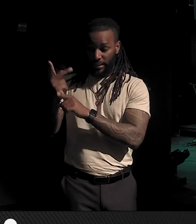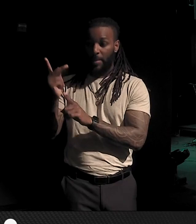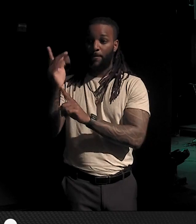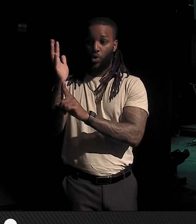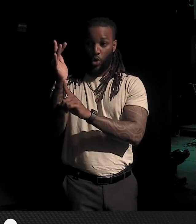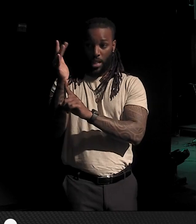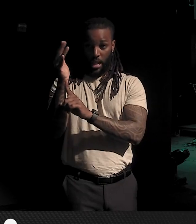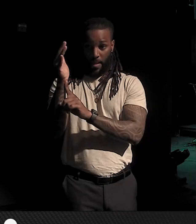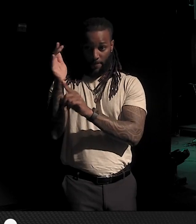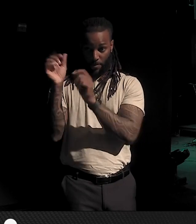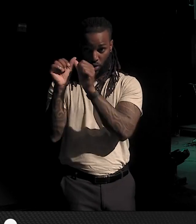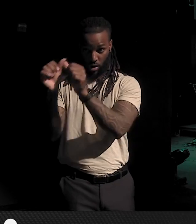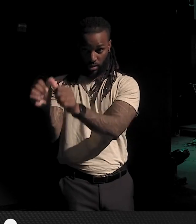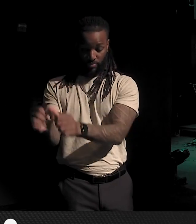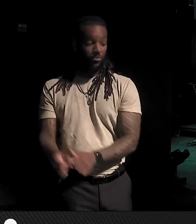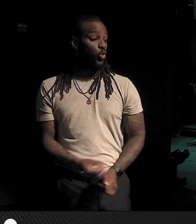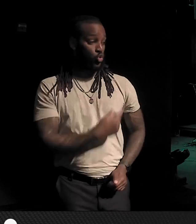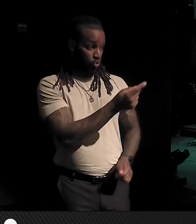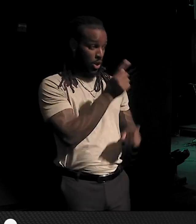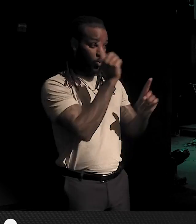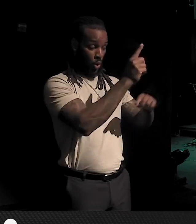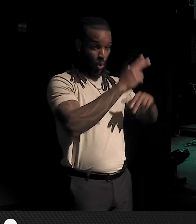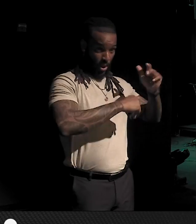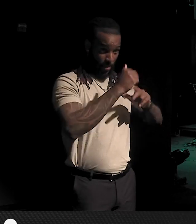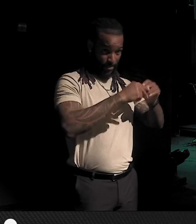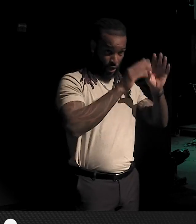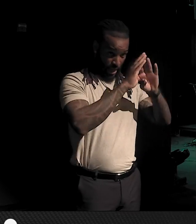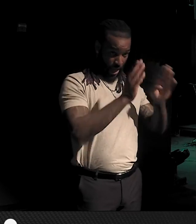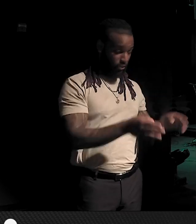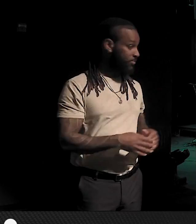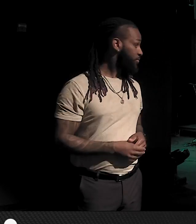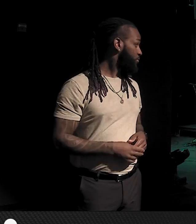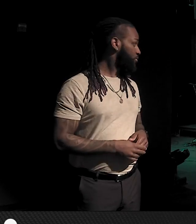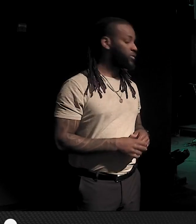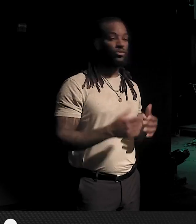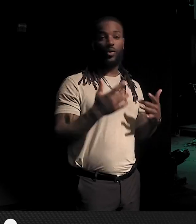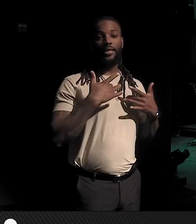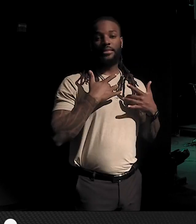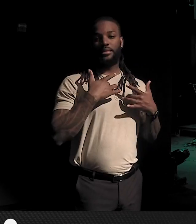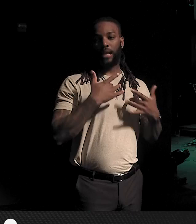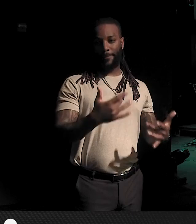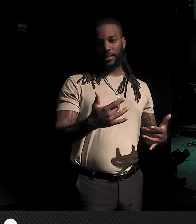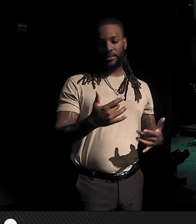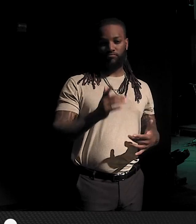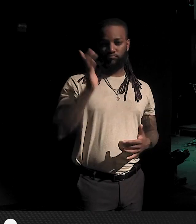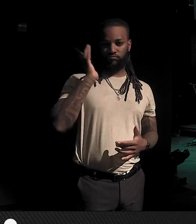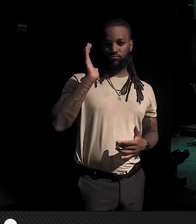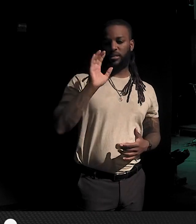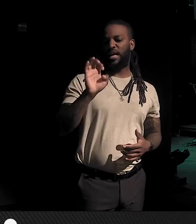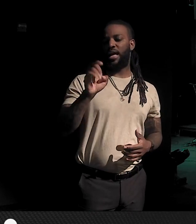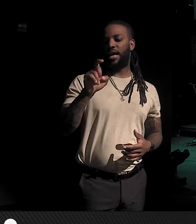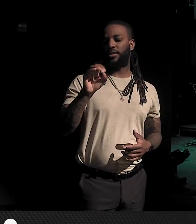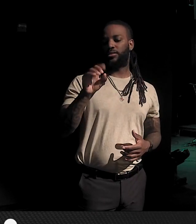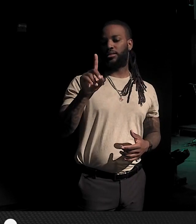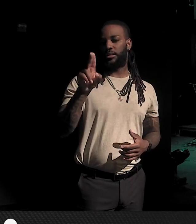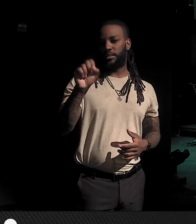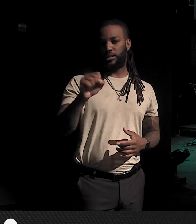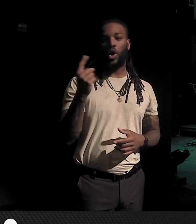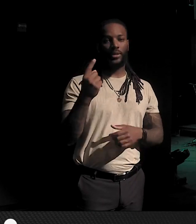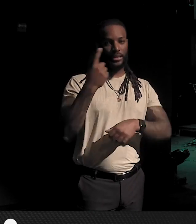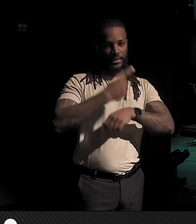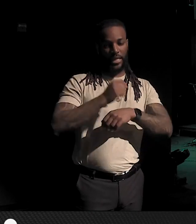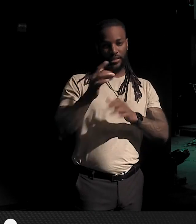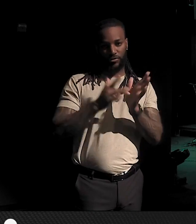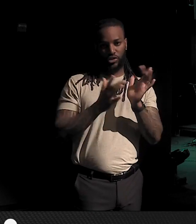would leave. And we're going to go over here and we're going to build a house. And typically, in the days of Exodus all the way through the days of